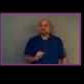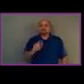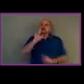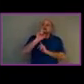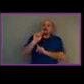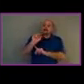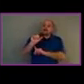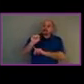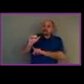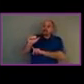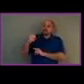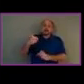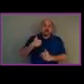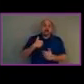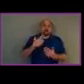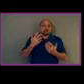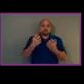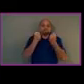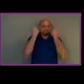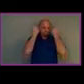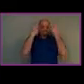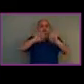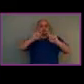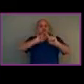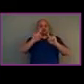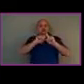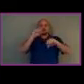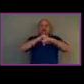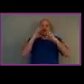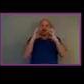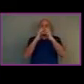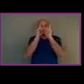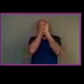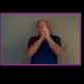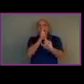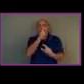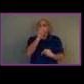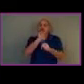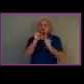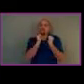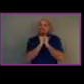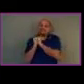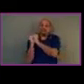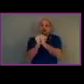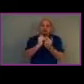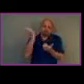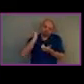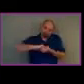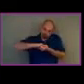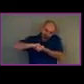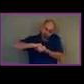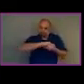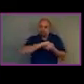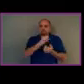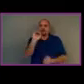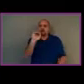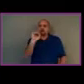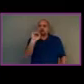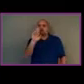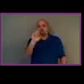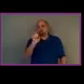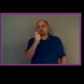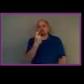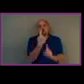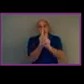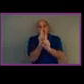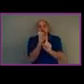NASA has a whole suite of asteroid missions that work together really synergistically. And OSIRIS-REx is one of them. And